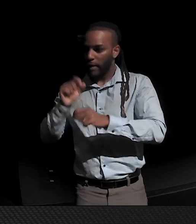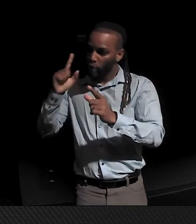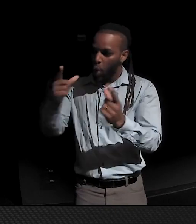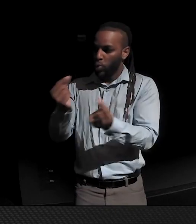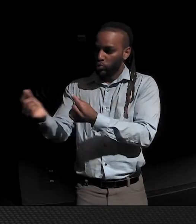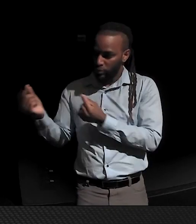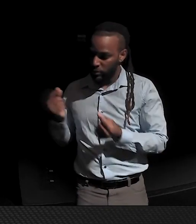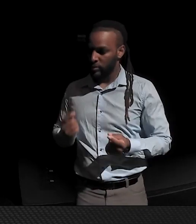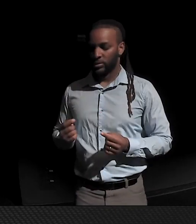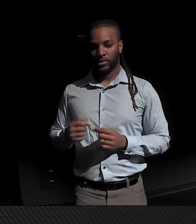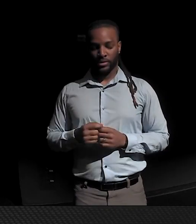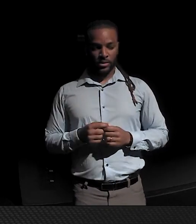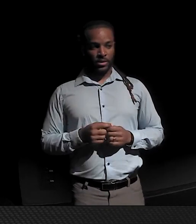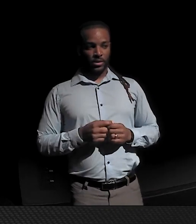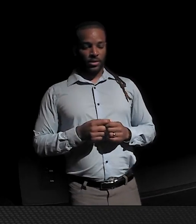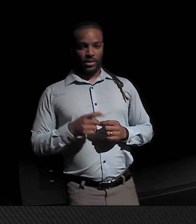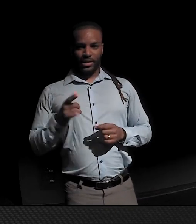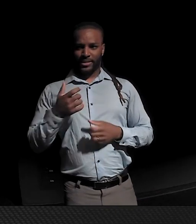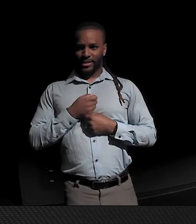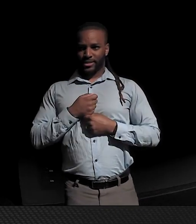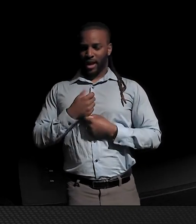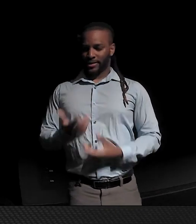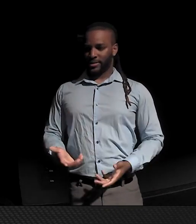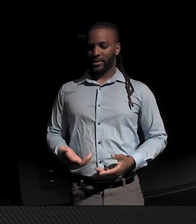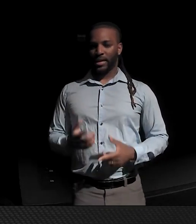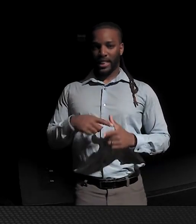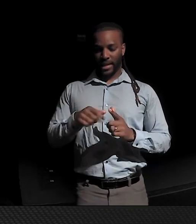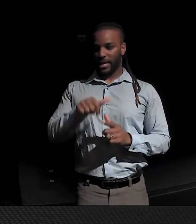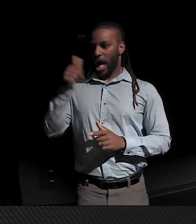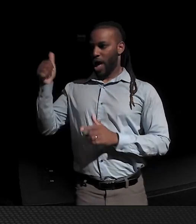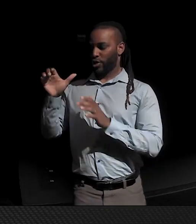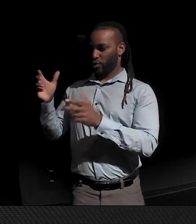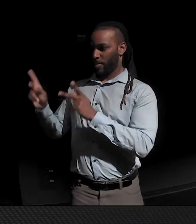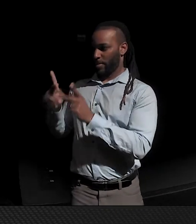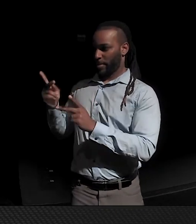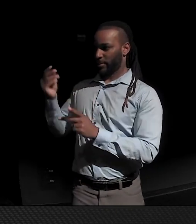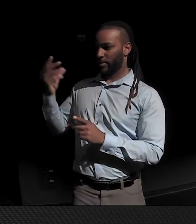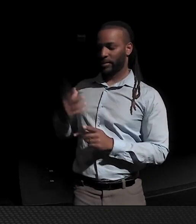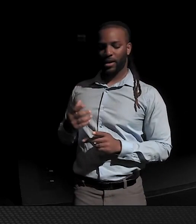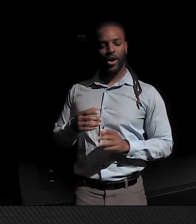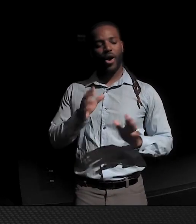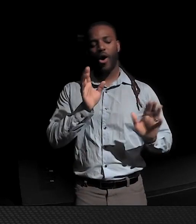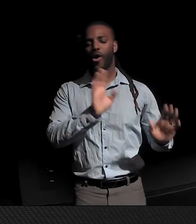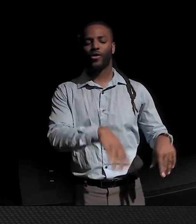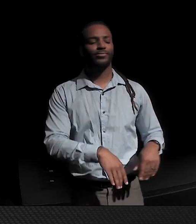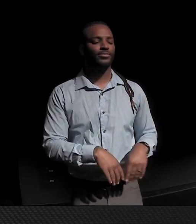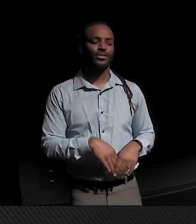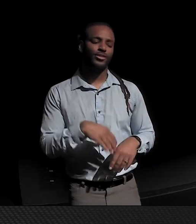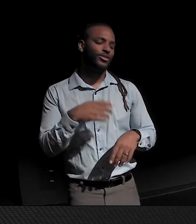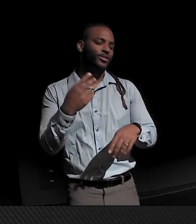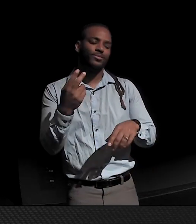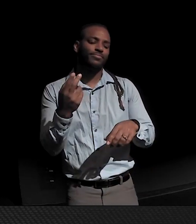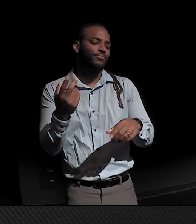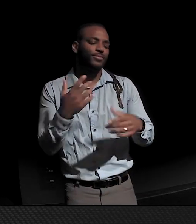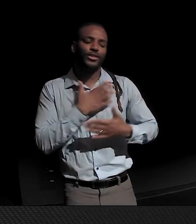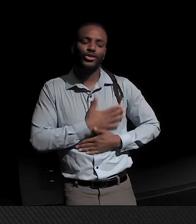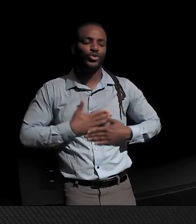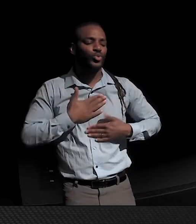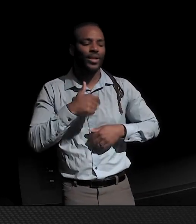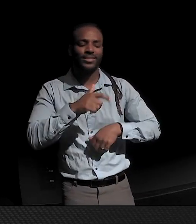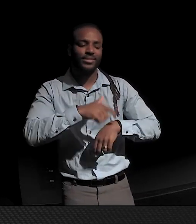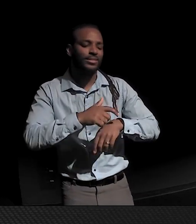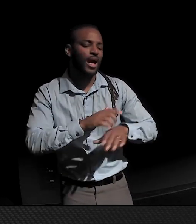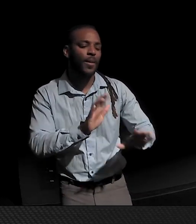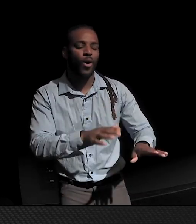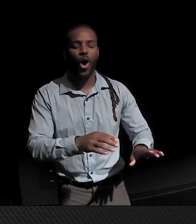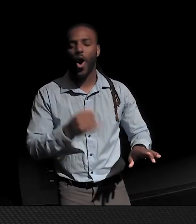gotta go. It was exhausting. And then I had this other group of people that was like, oh, just chase your dreams.